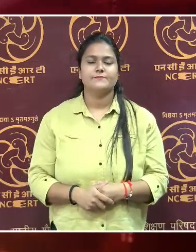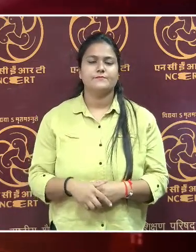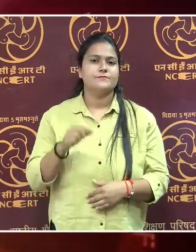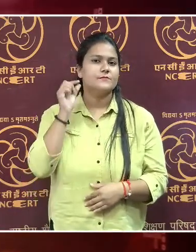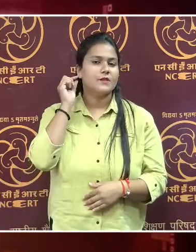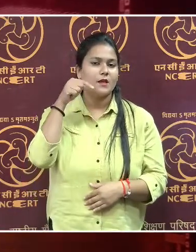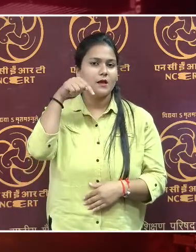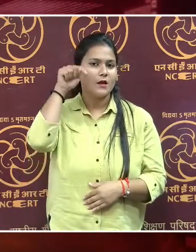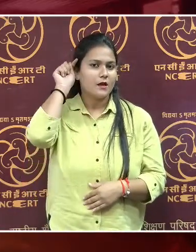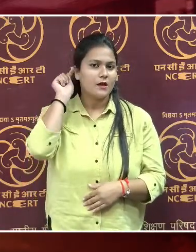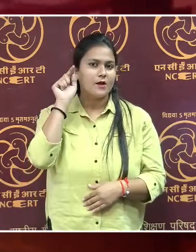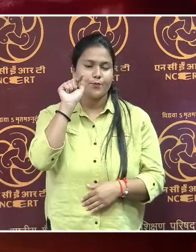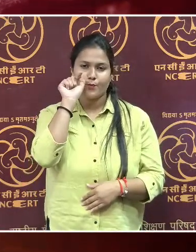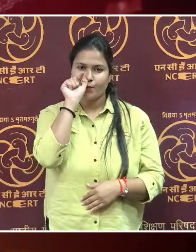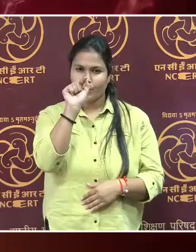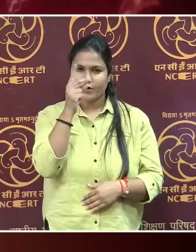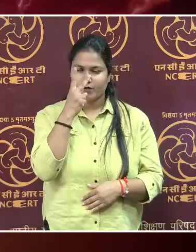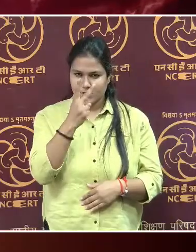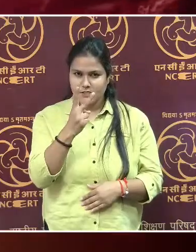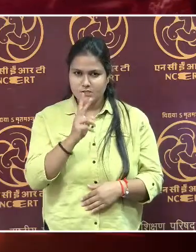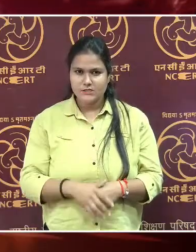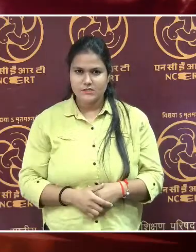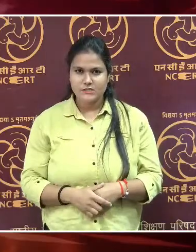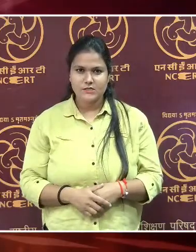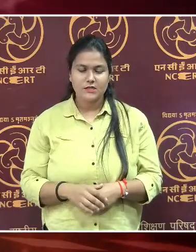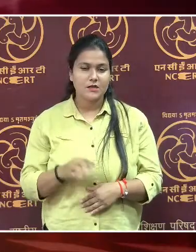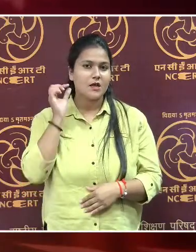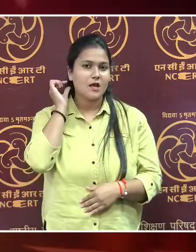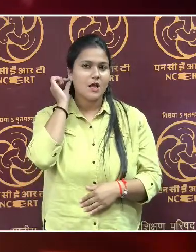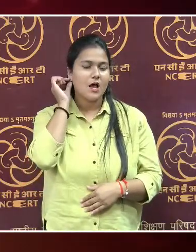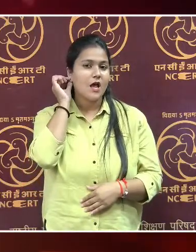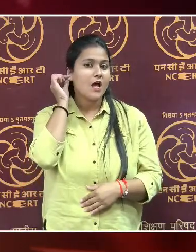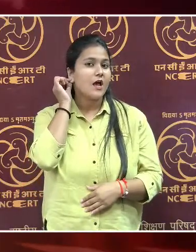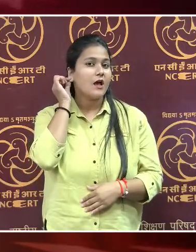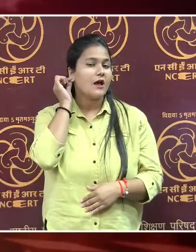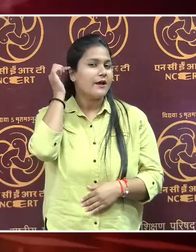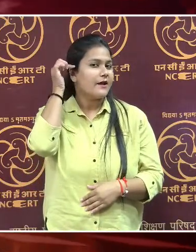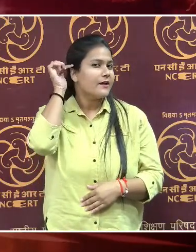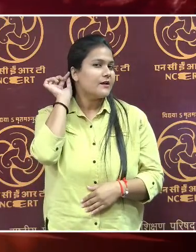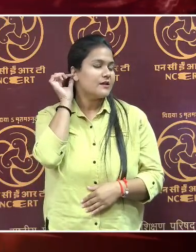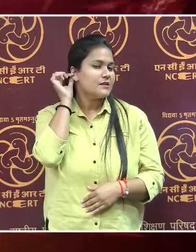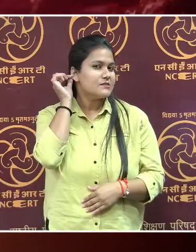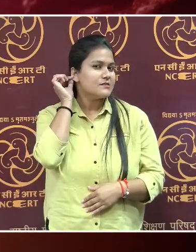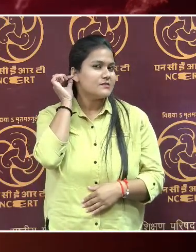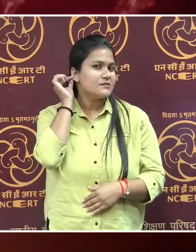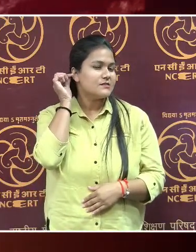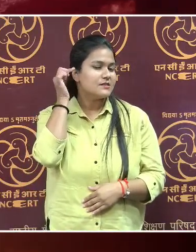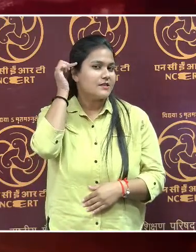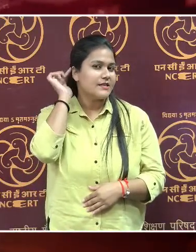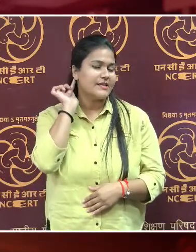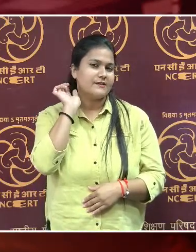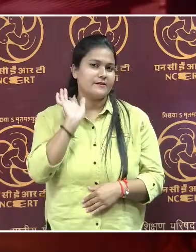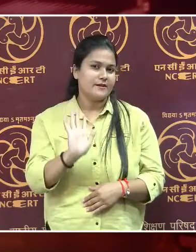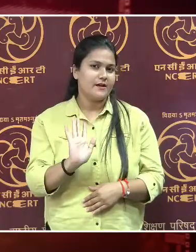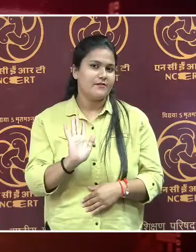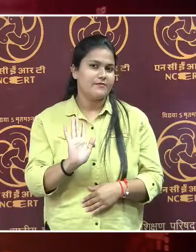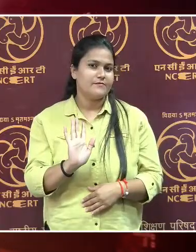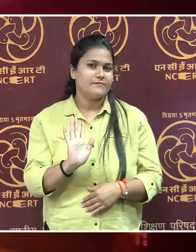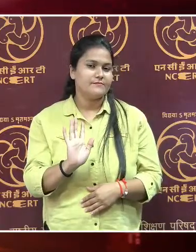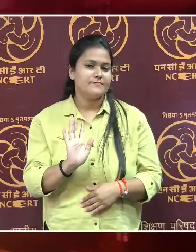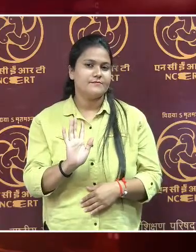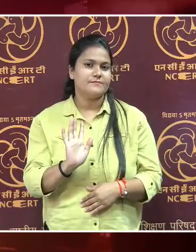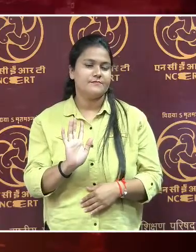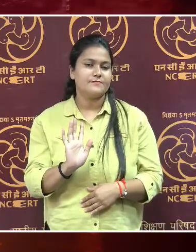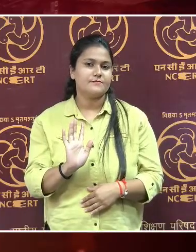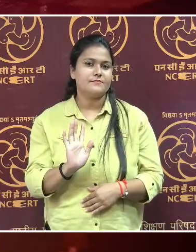ear. Can you see the pointer, like the external ear, what is shown here? We all think, Yes. okay, that's all is our ear, but it is not as simple